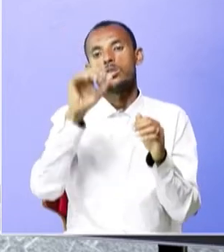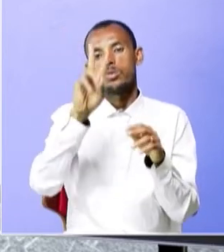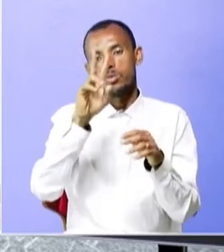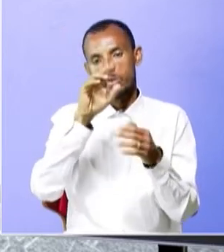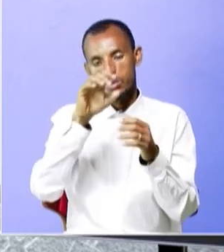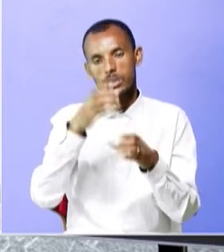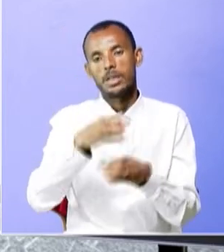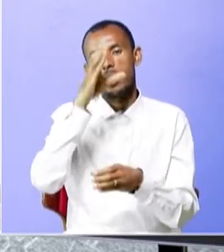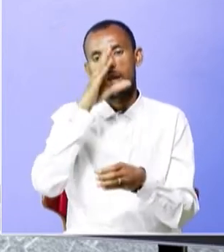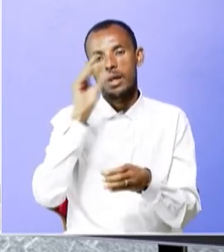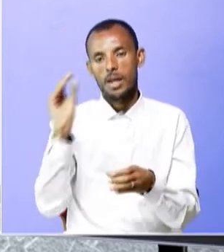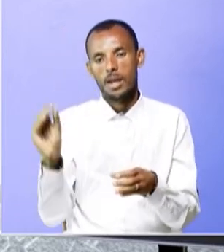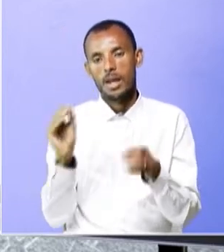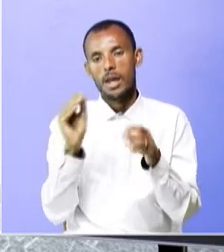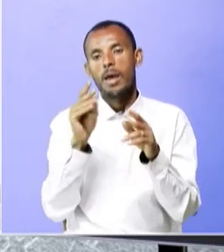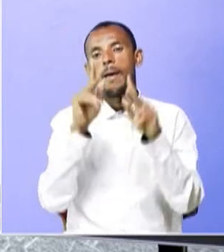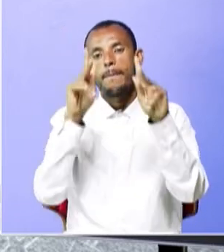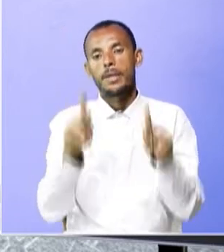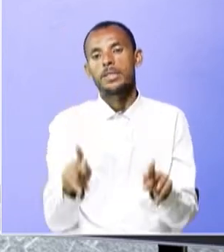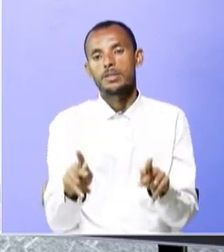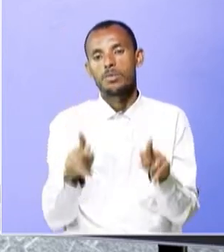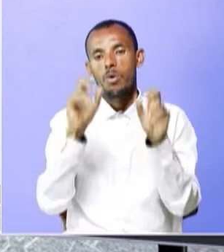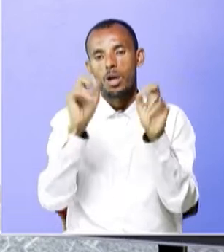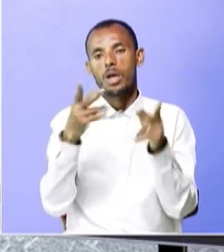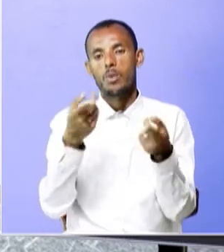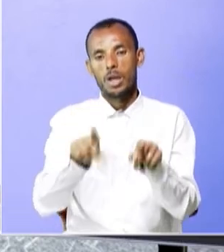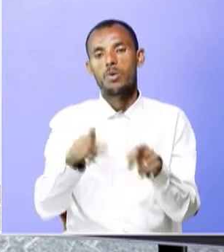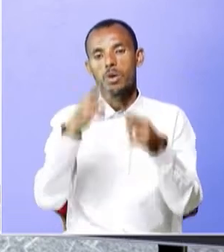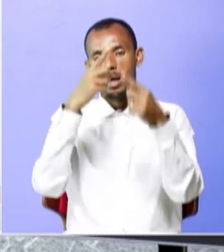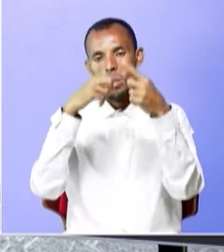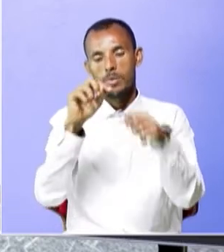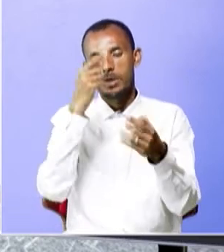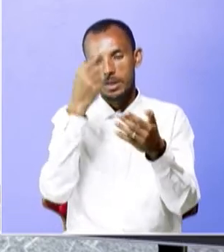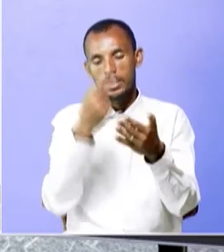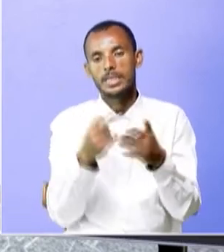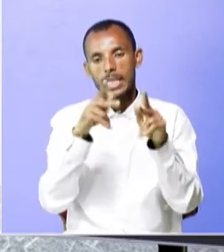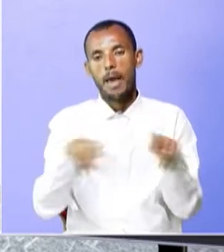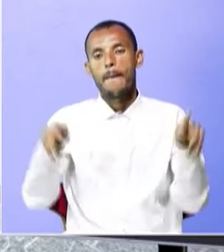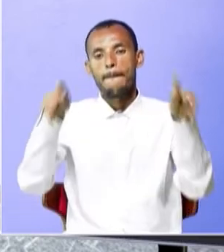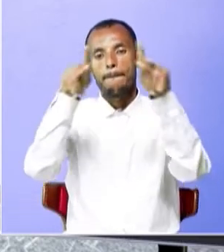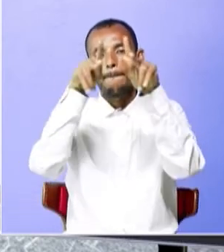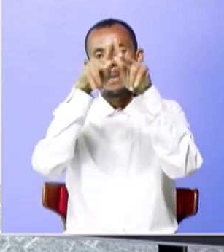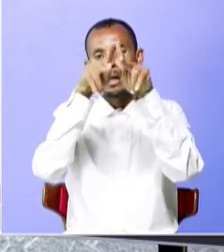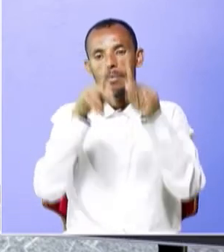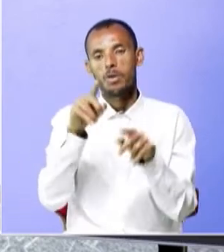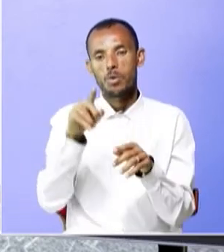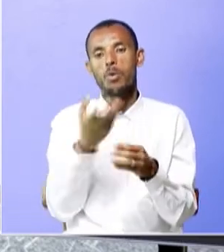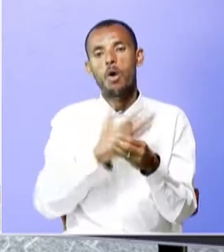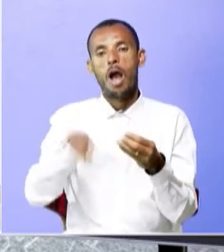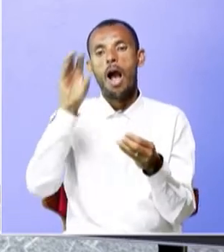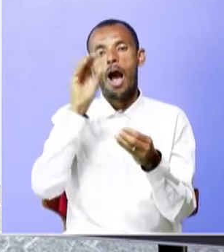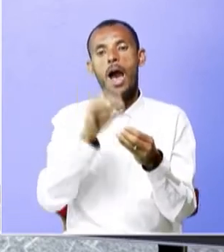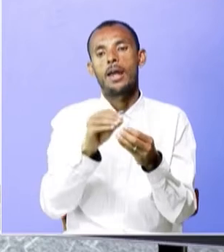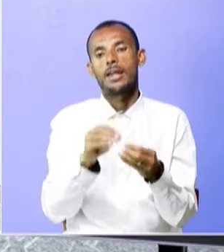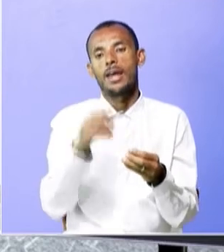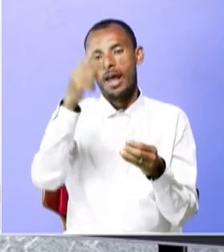cylinder and for a prism. Okay, when you come to this pyramid, you need to add the